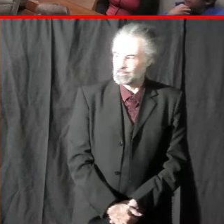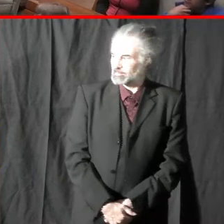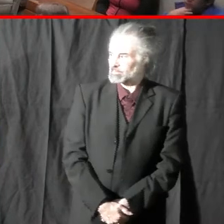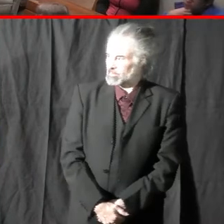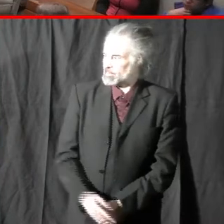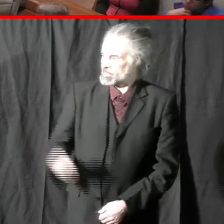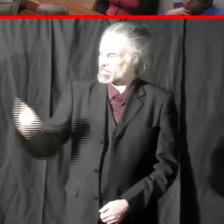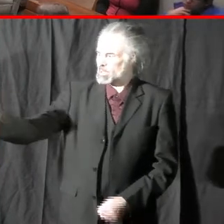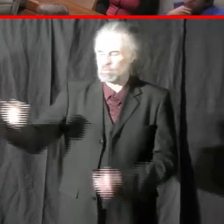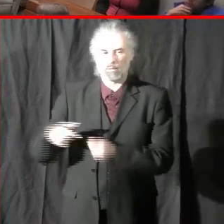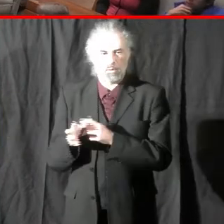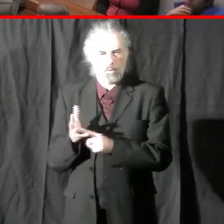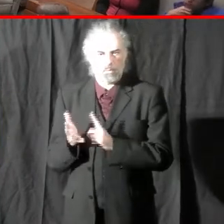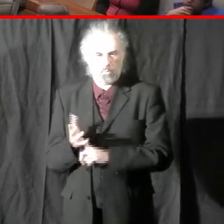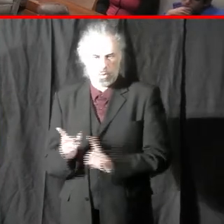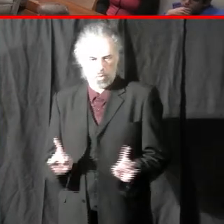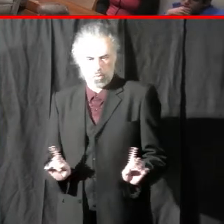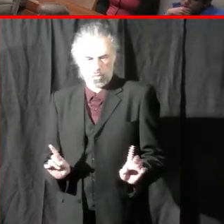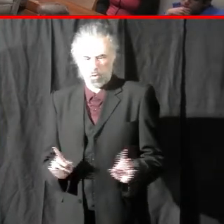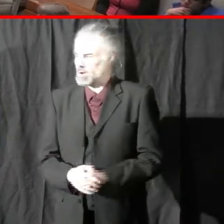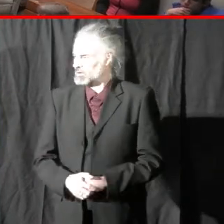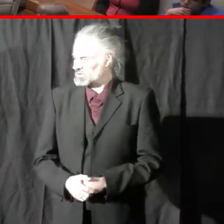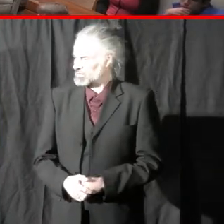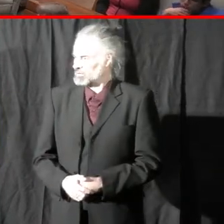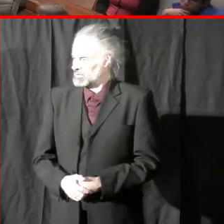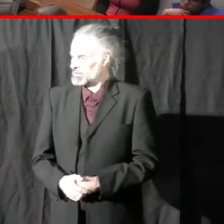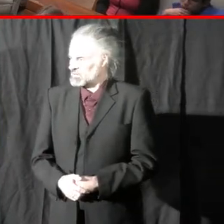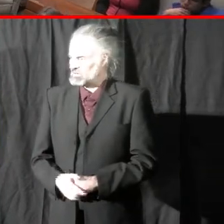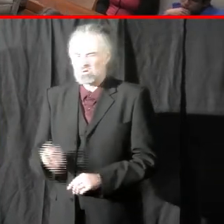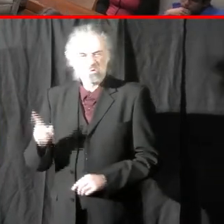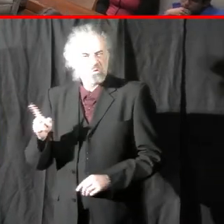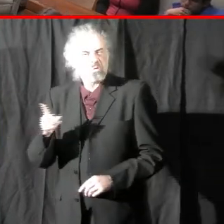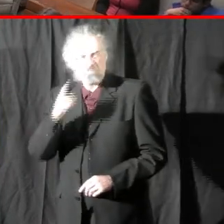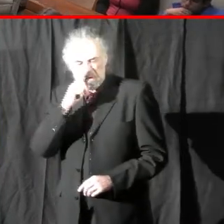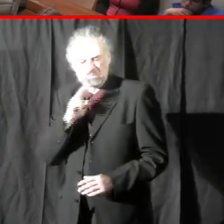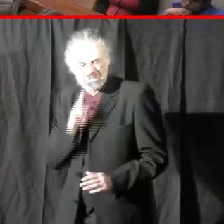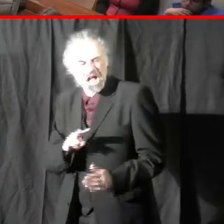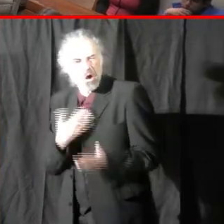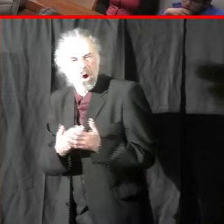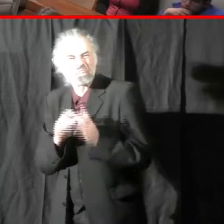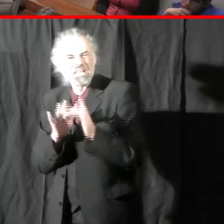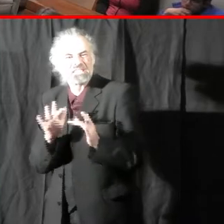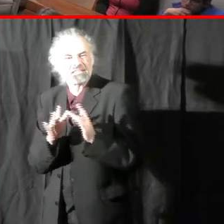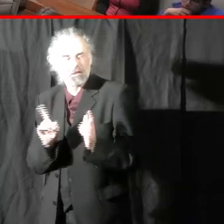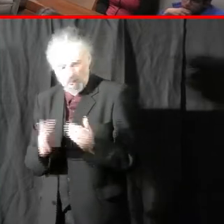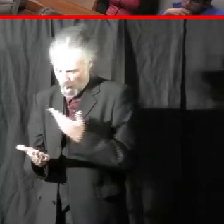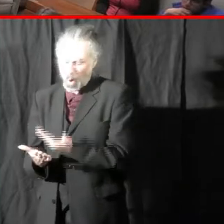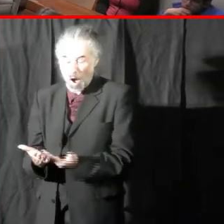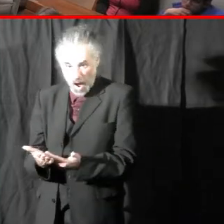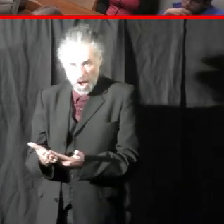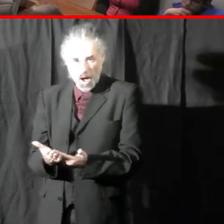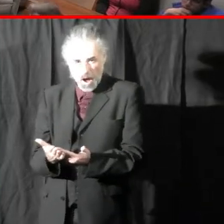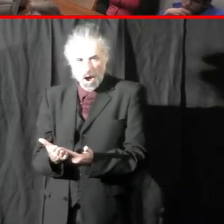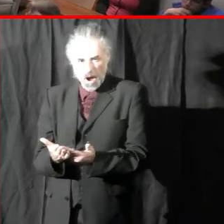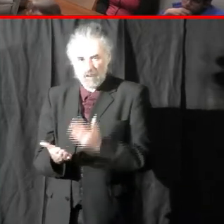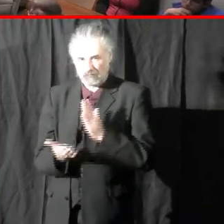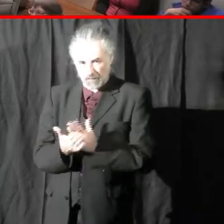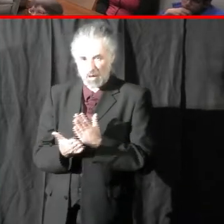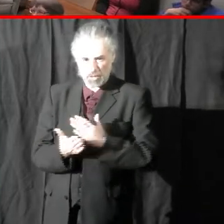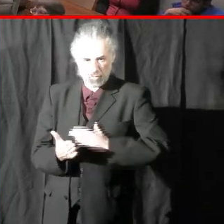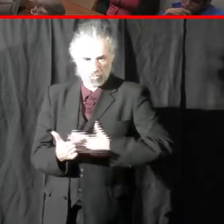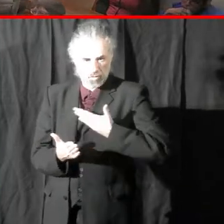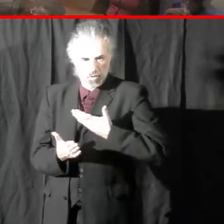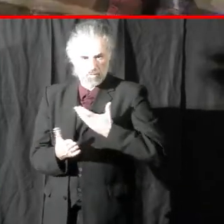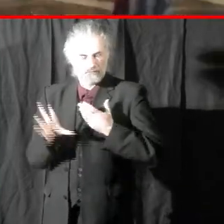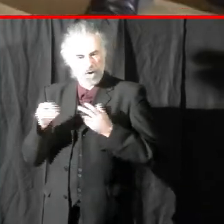Paul. What's the mood on the street, yeah, on the internet? On the street? Well, we've got a really interesting comment from Joe